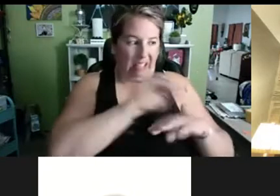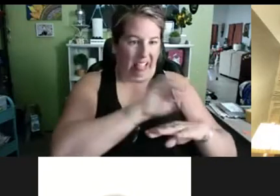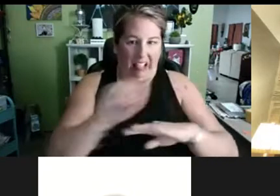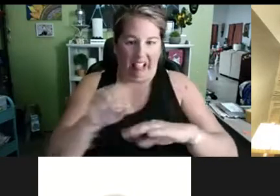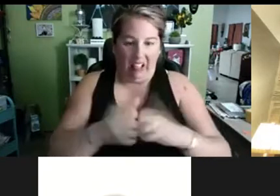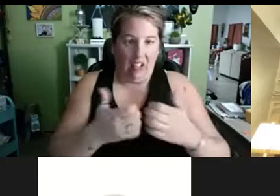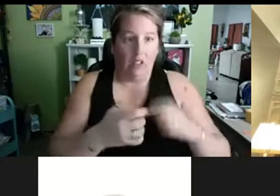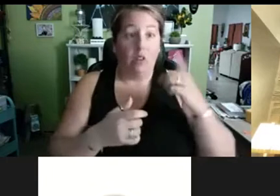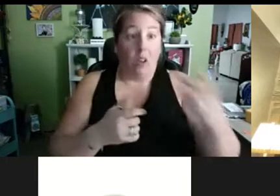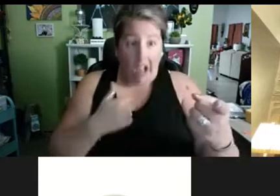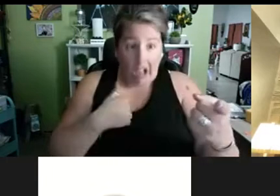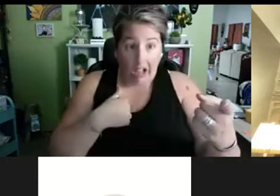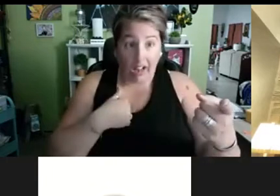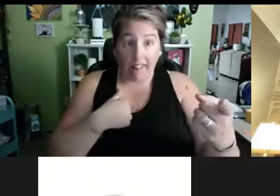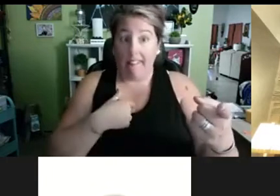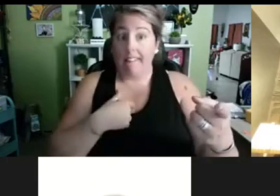of,